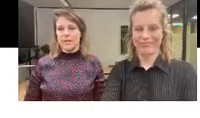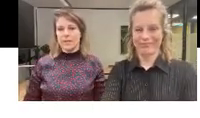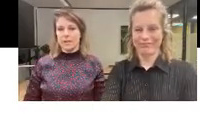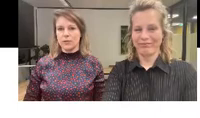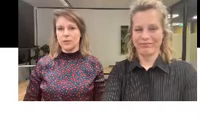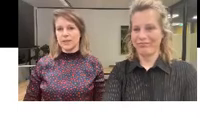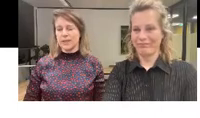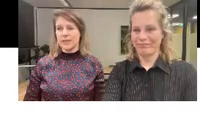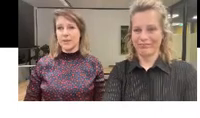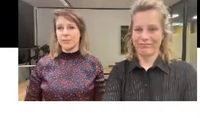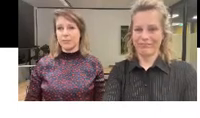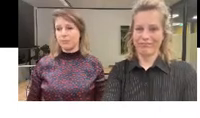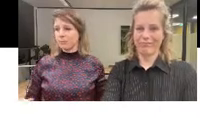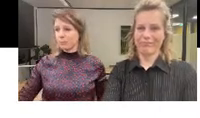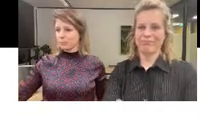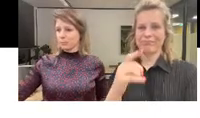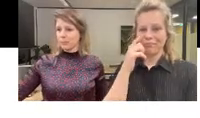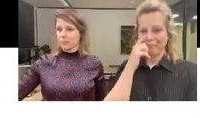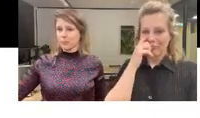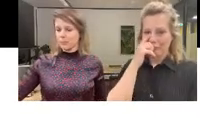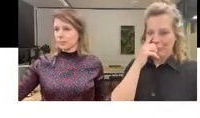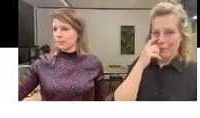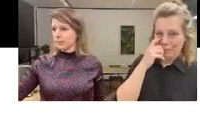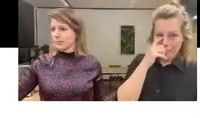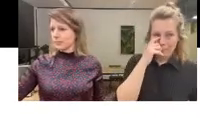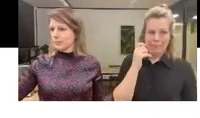to stay during the stay.